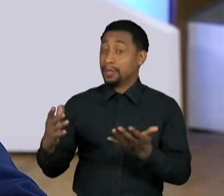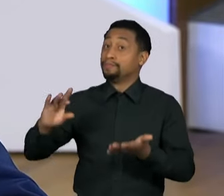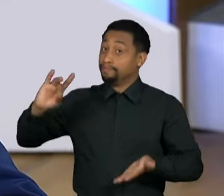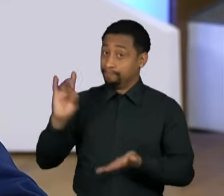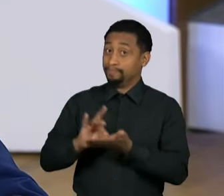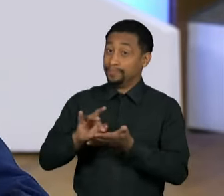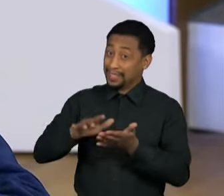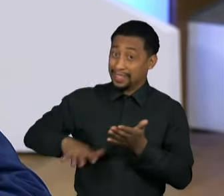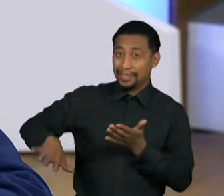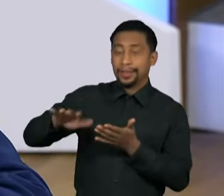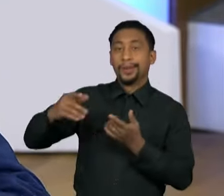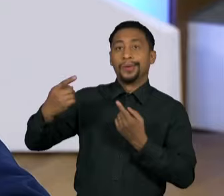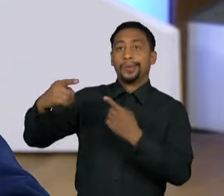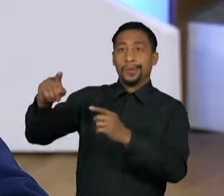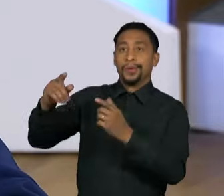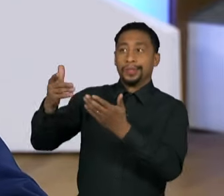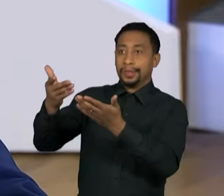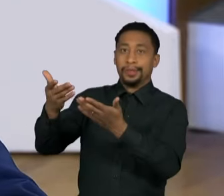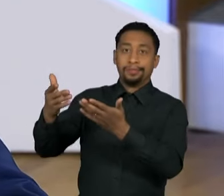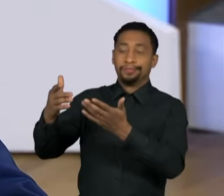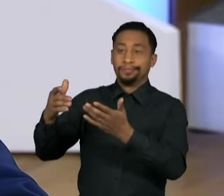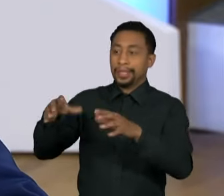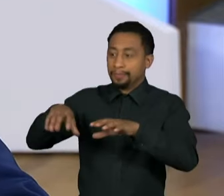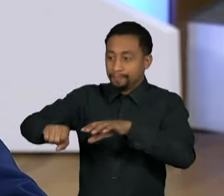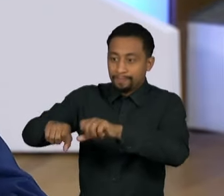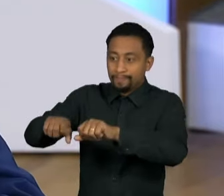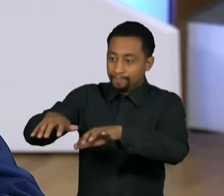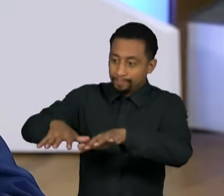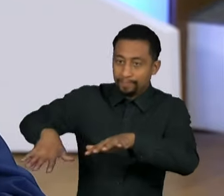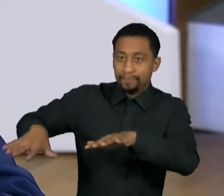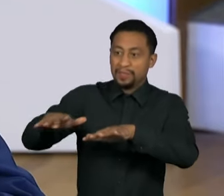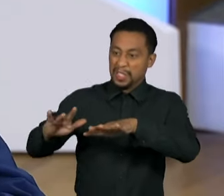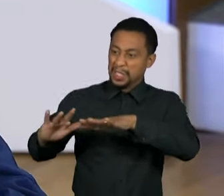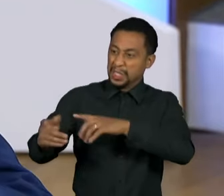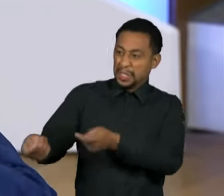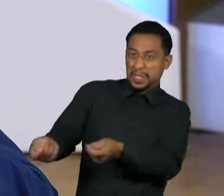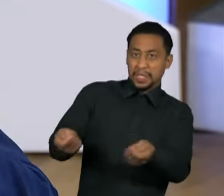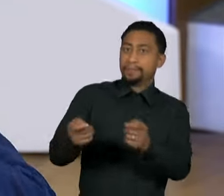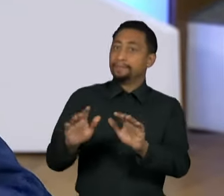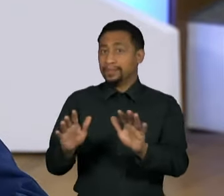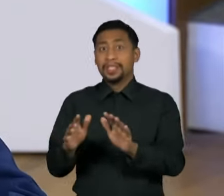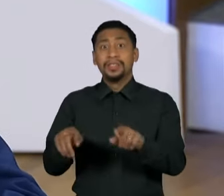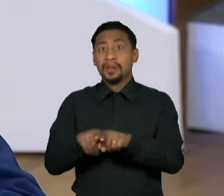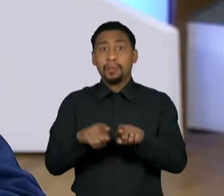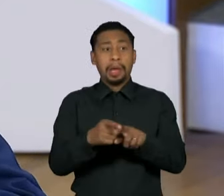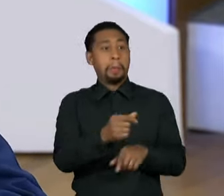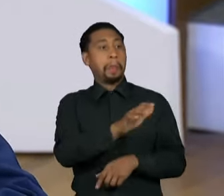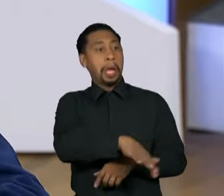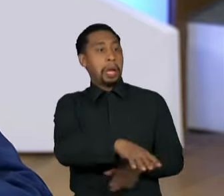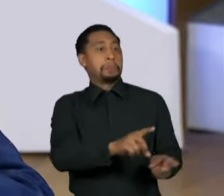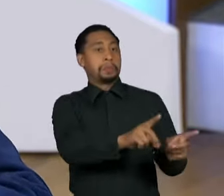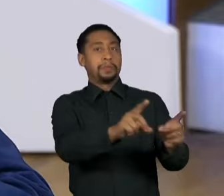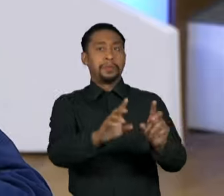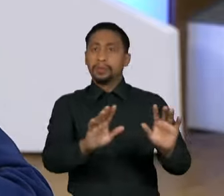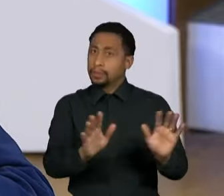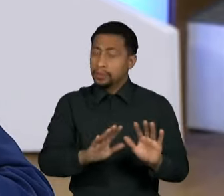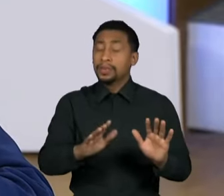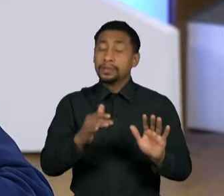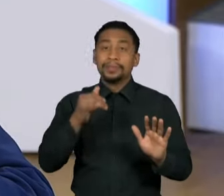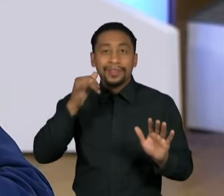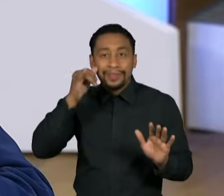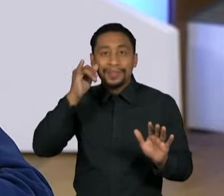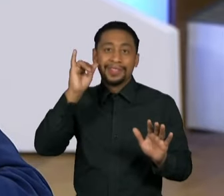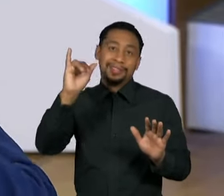law is not only to keep consumer prices low, it's to prevent exactly what you're